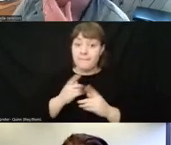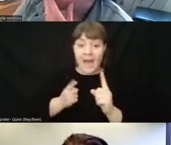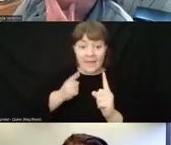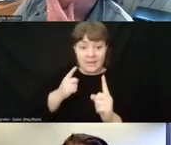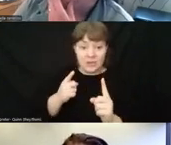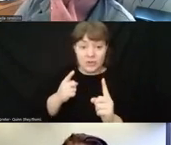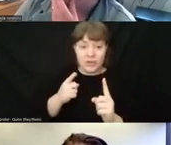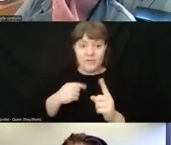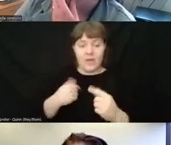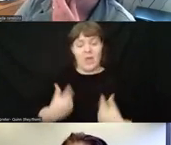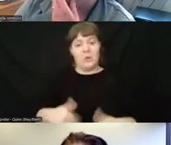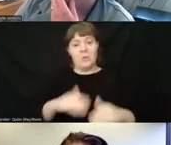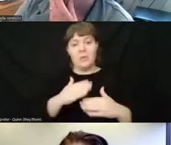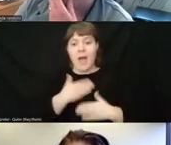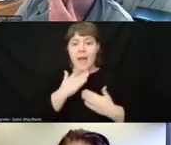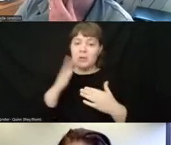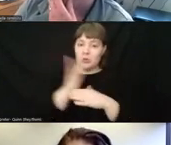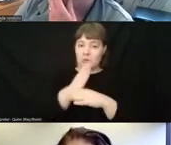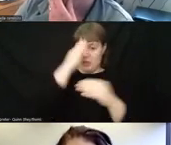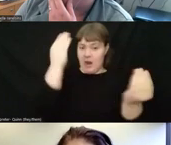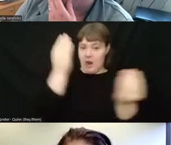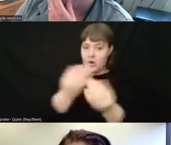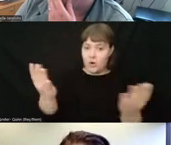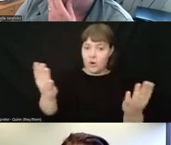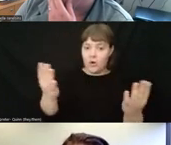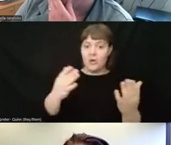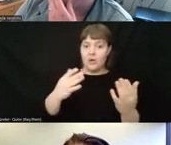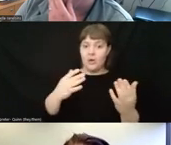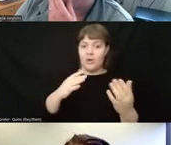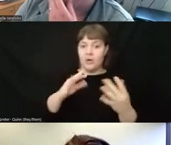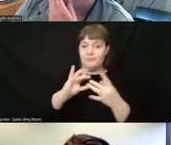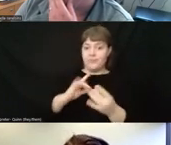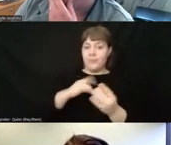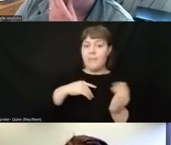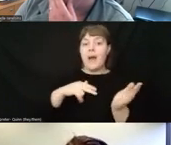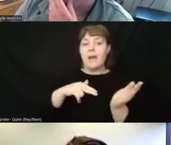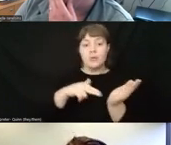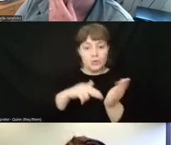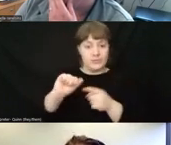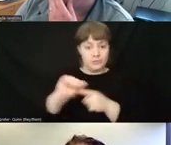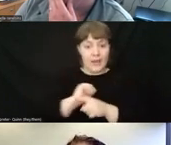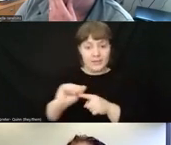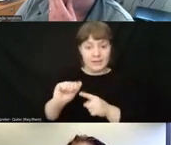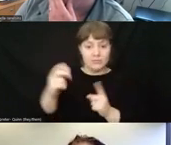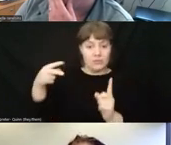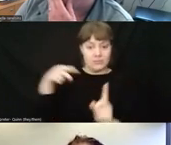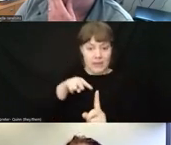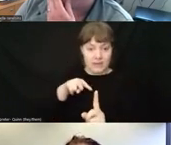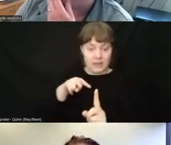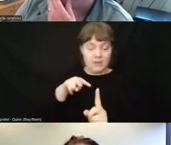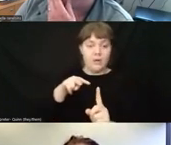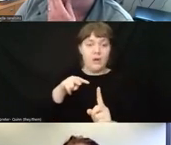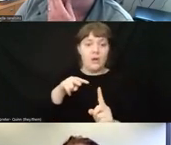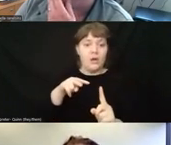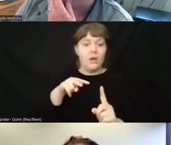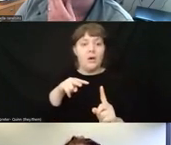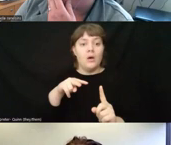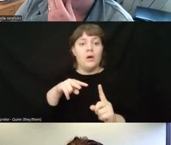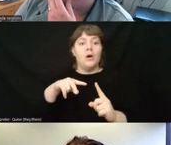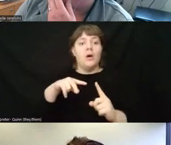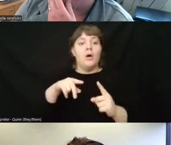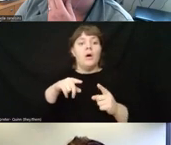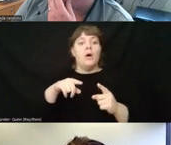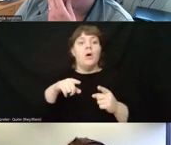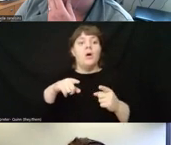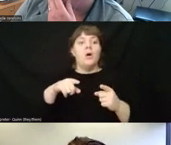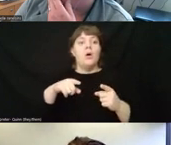to be here to share with you what we're doing from a nursing practice standpoint, is when it within